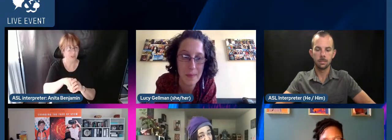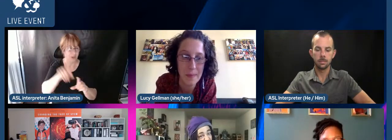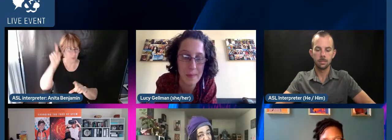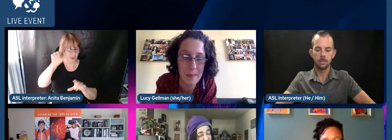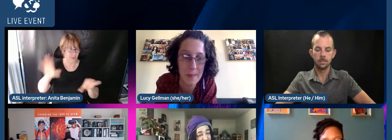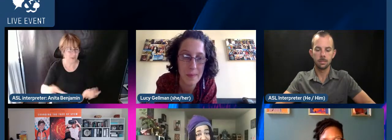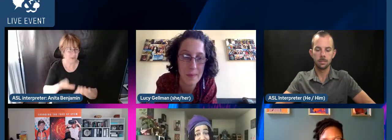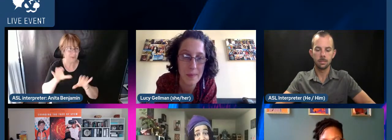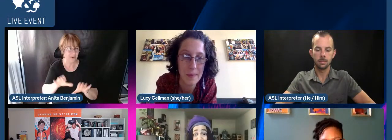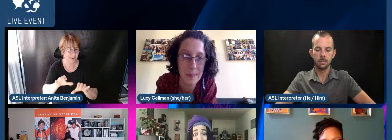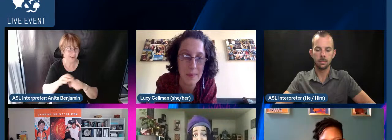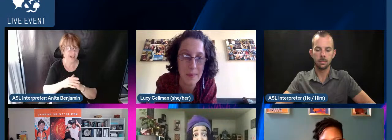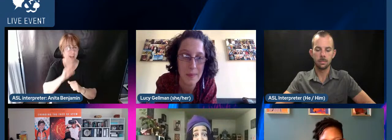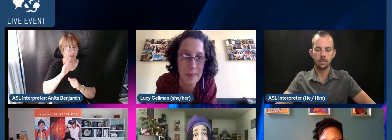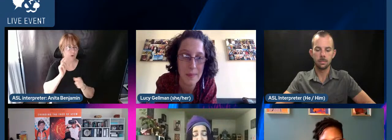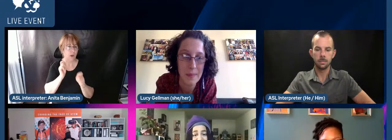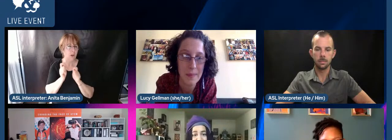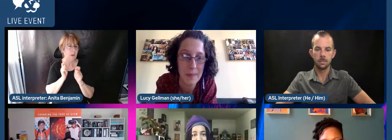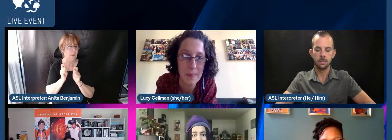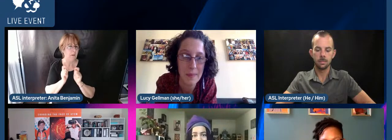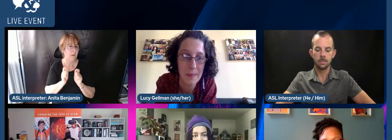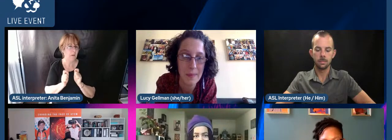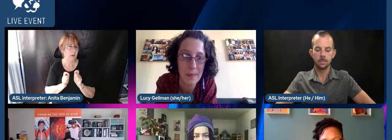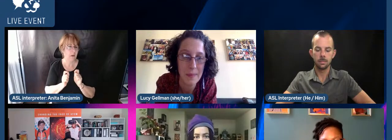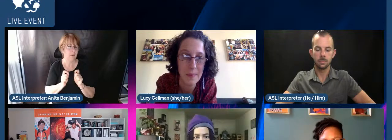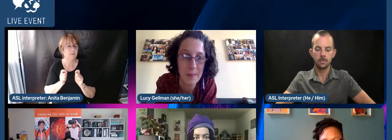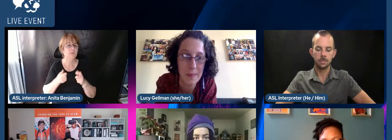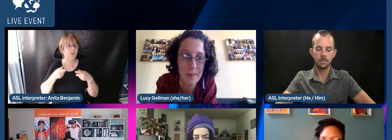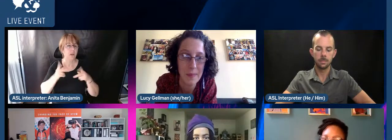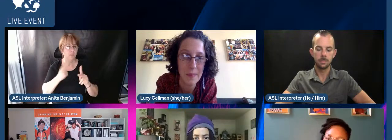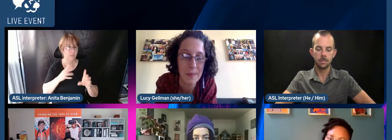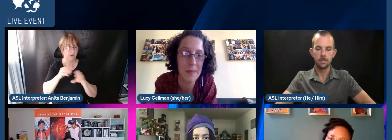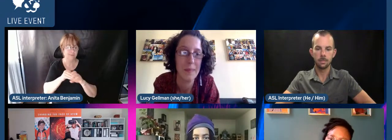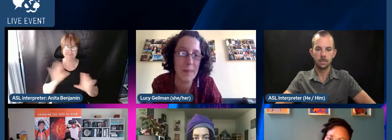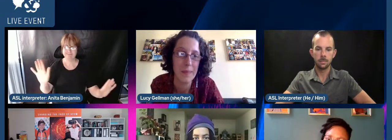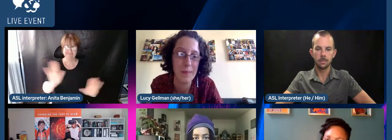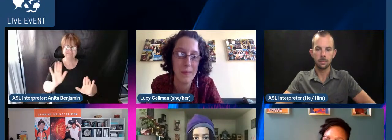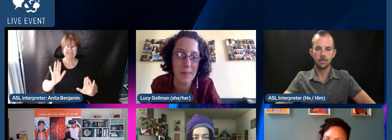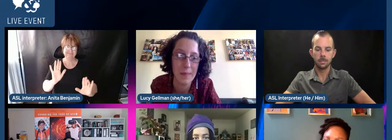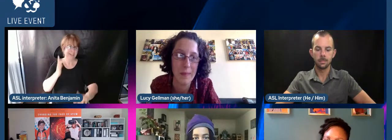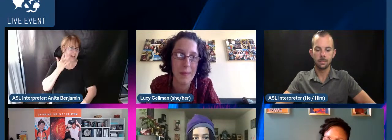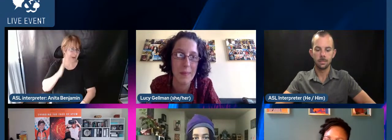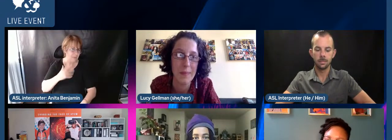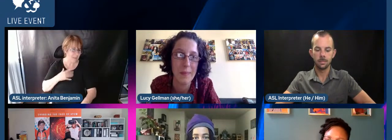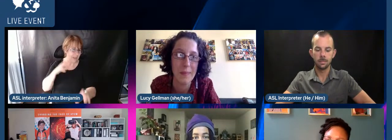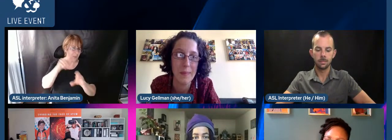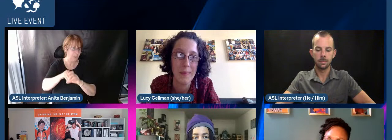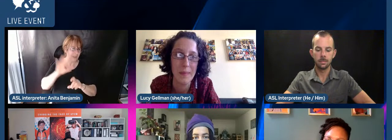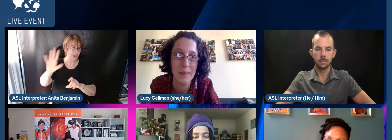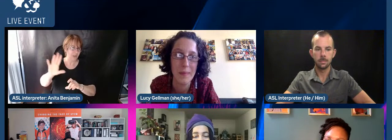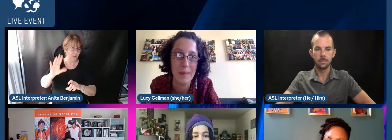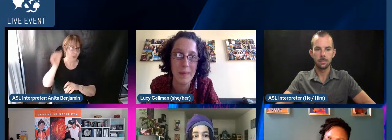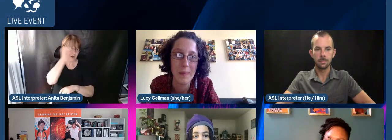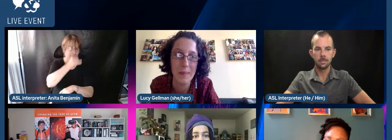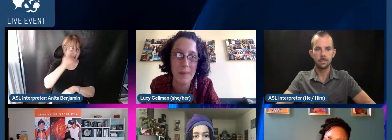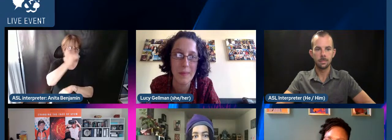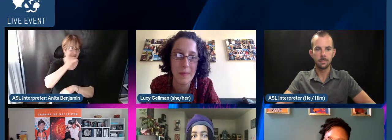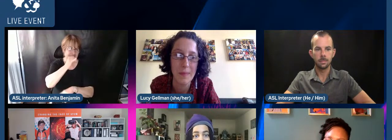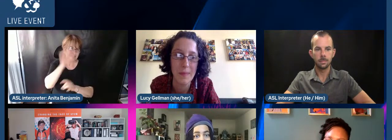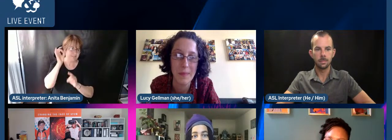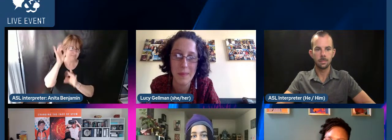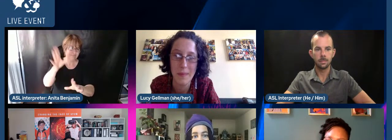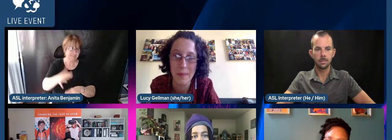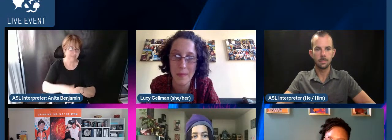to shift or change tiny things to include me. And I'm like, oh, I don't want to be included in your poisonous nonsense.